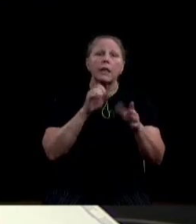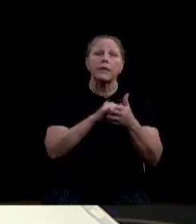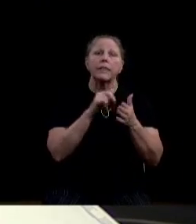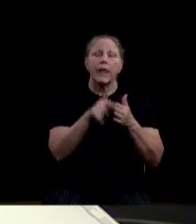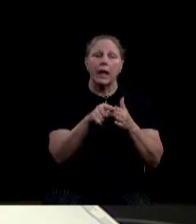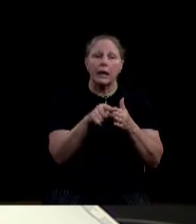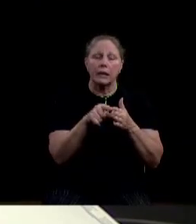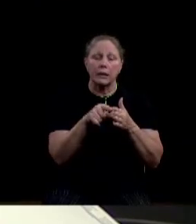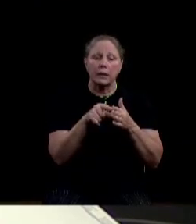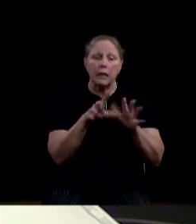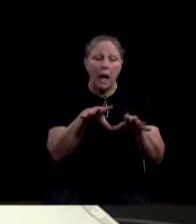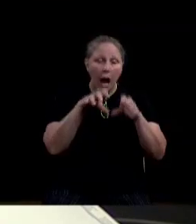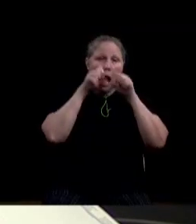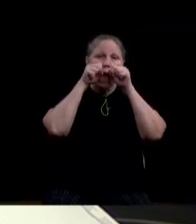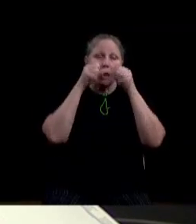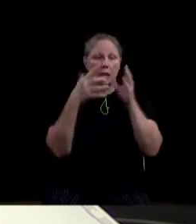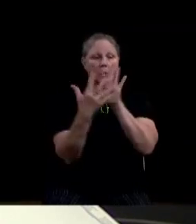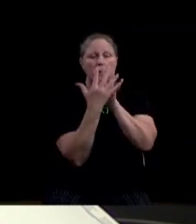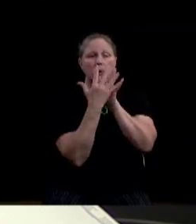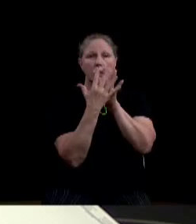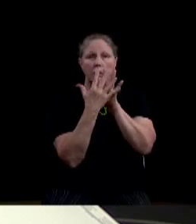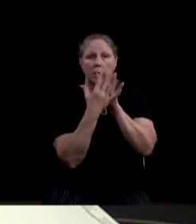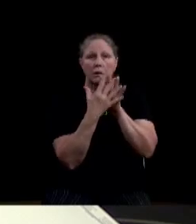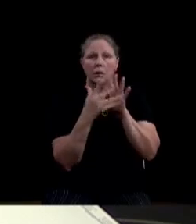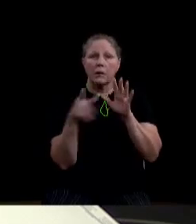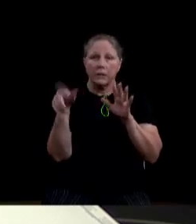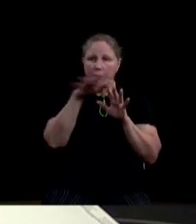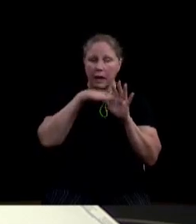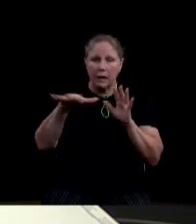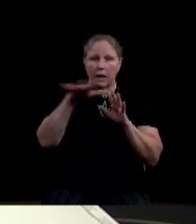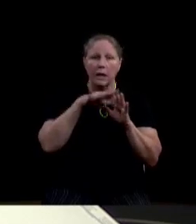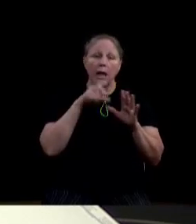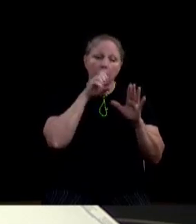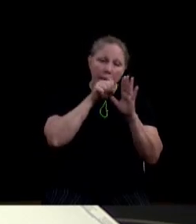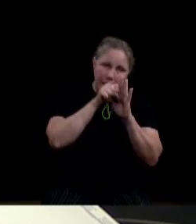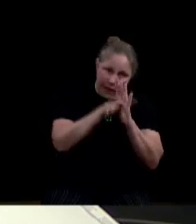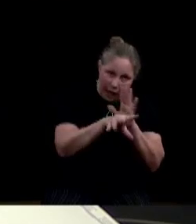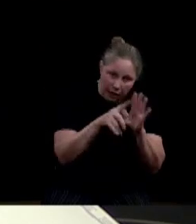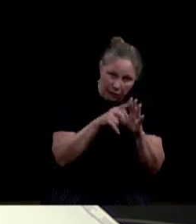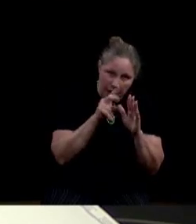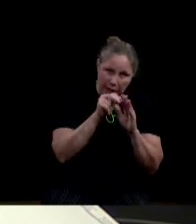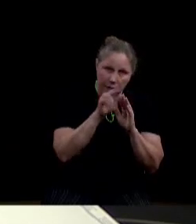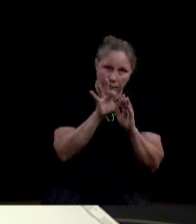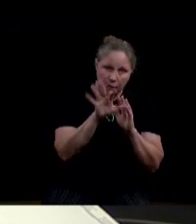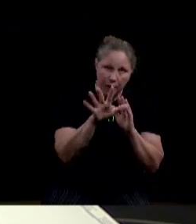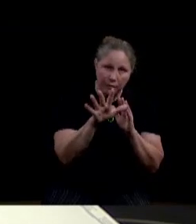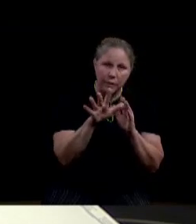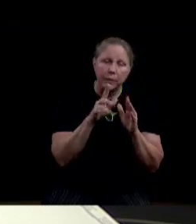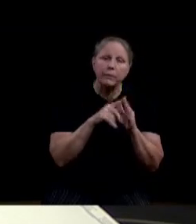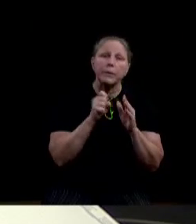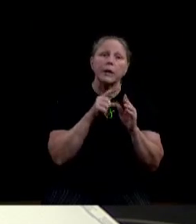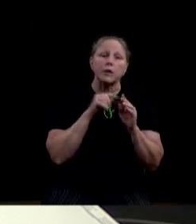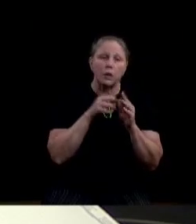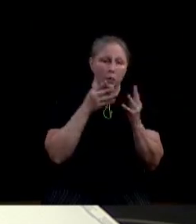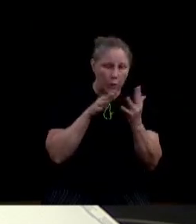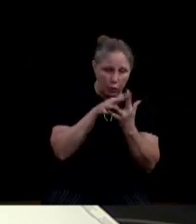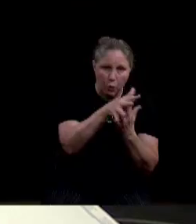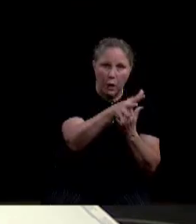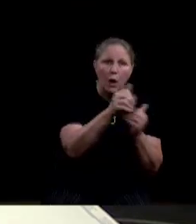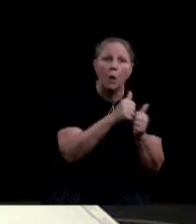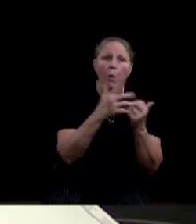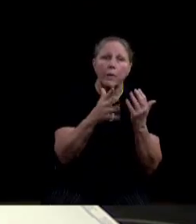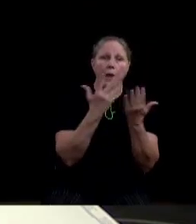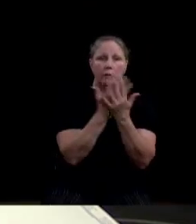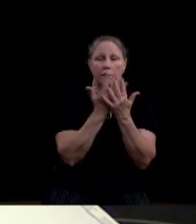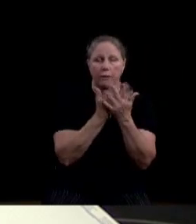contamination. The exhale from N95 masks are vented to breathe straight out without filtration. They don't filter the air on the